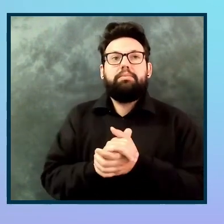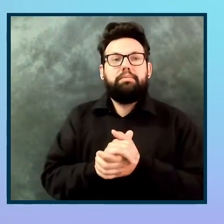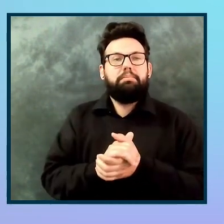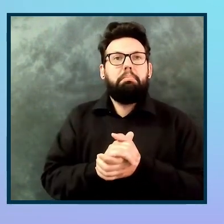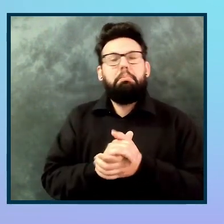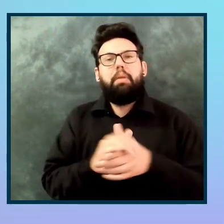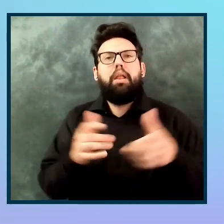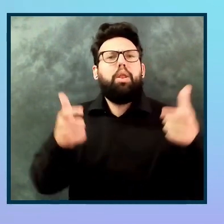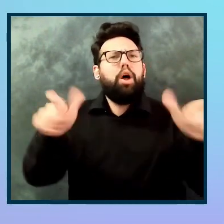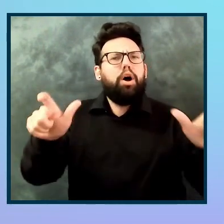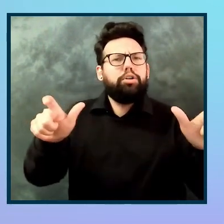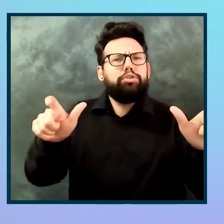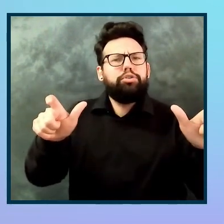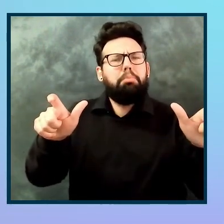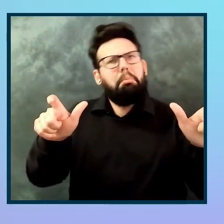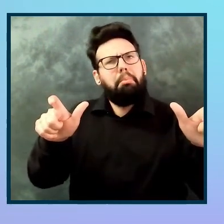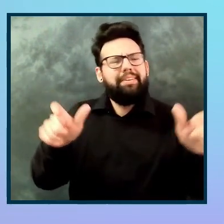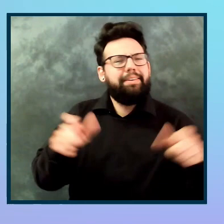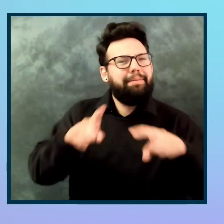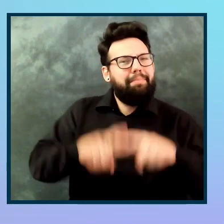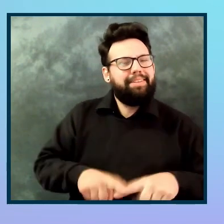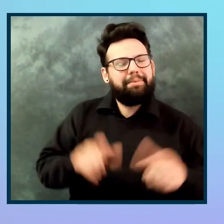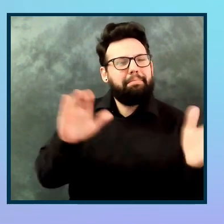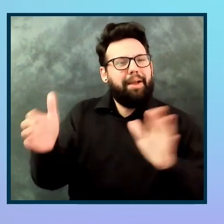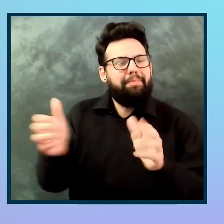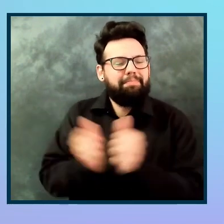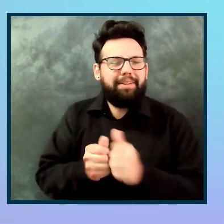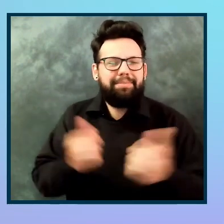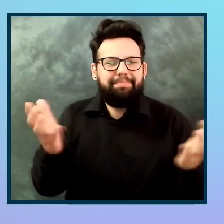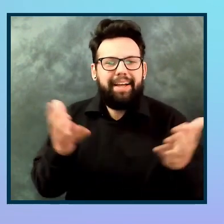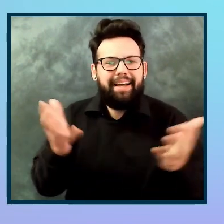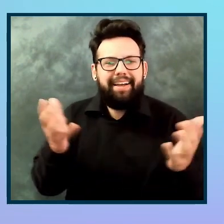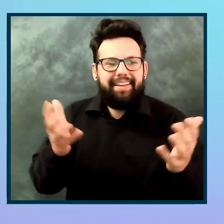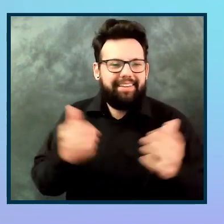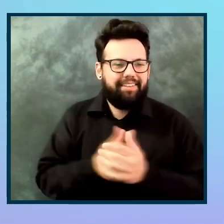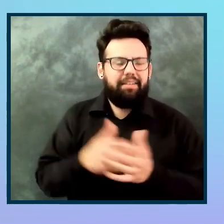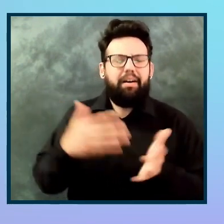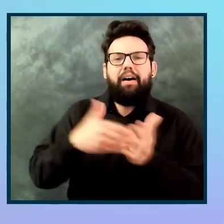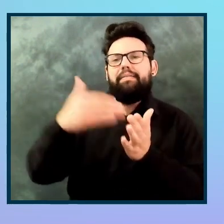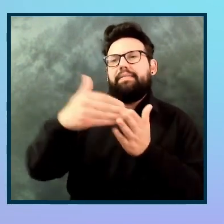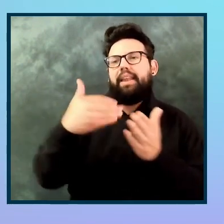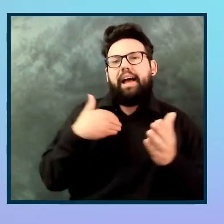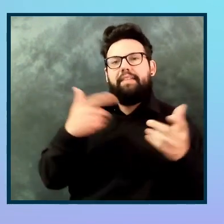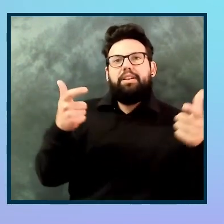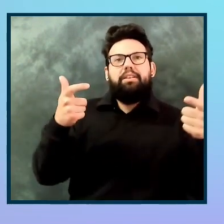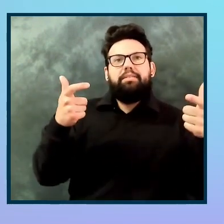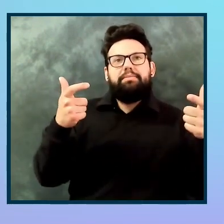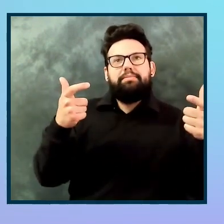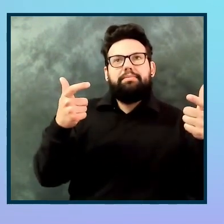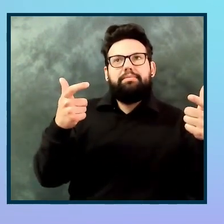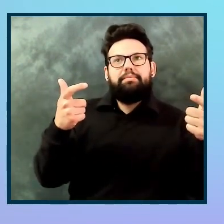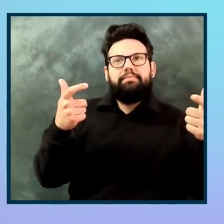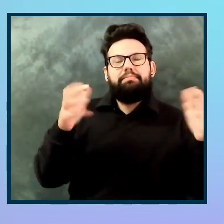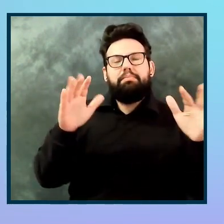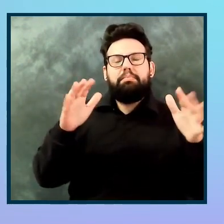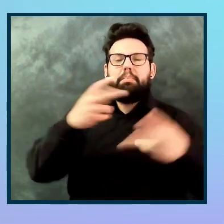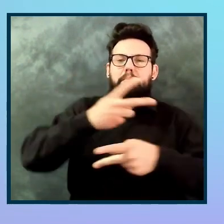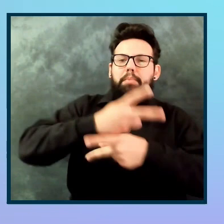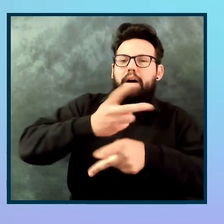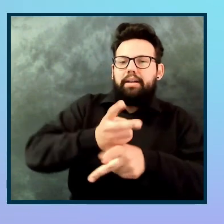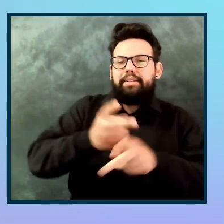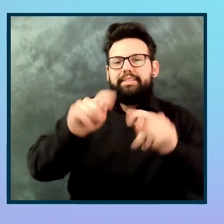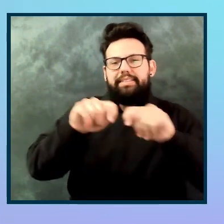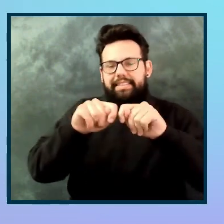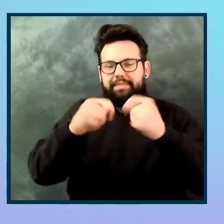large organizations that have various product teams, even various pillars in the sense of like, we may